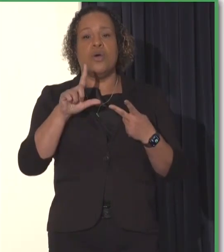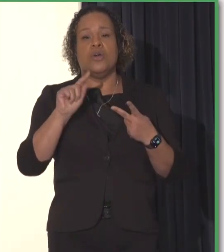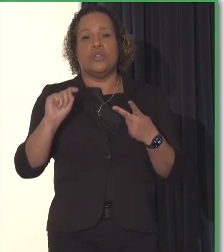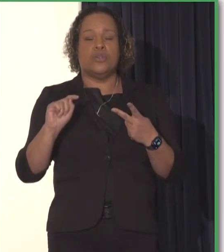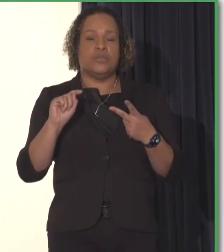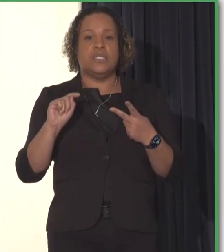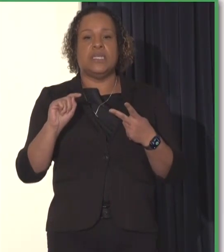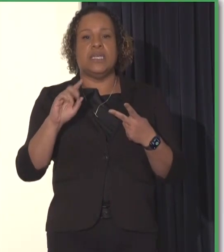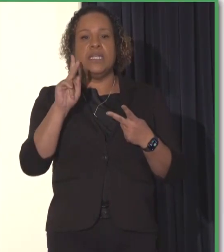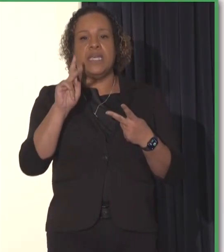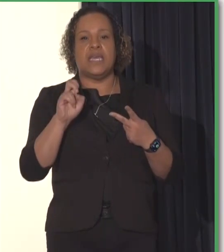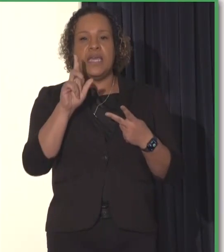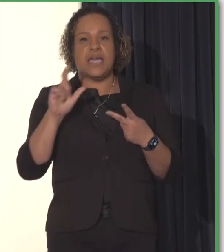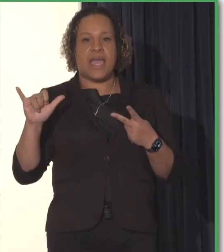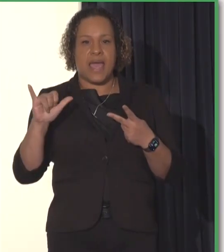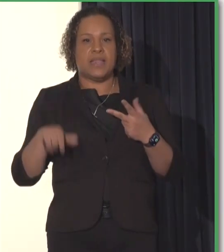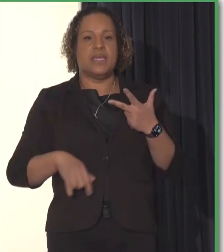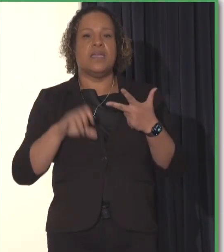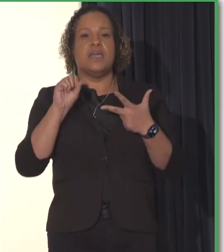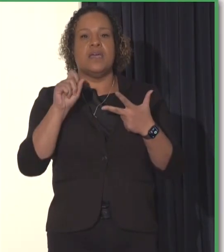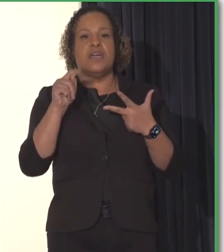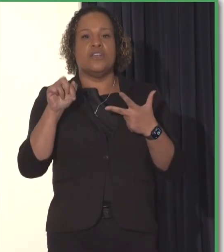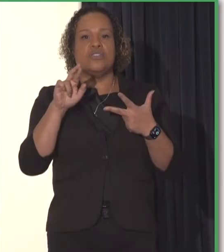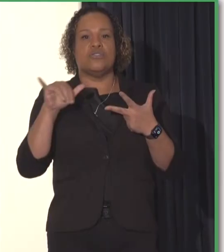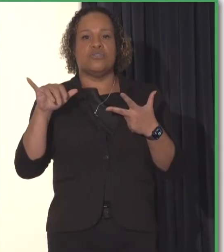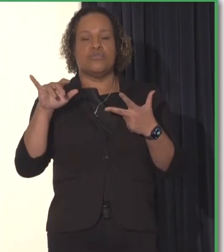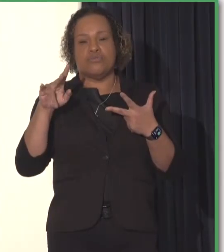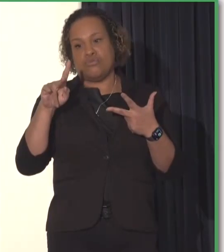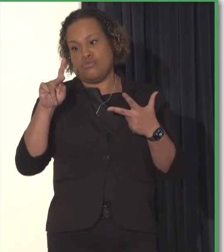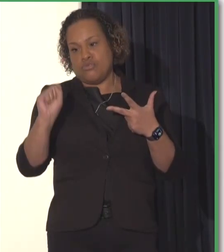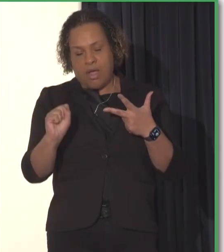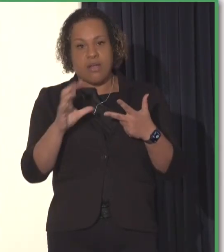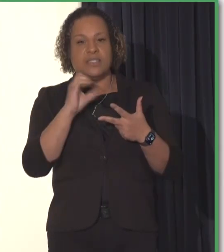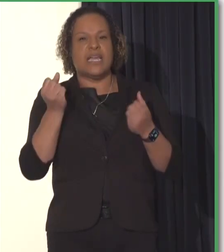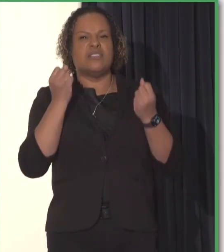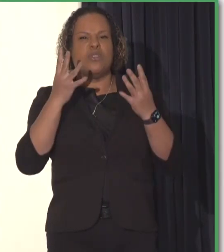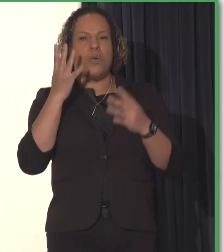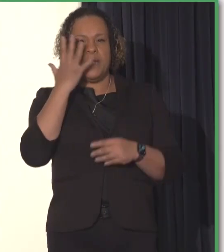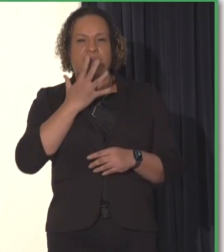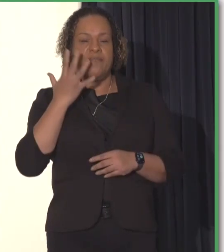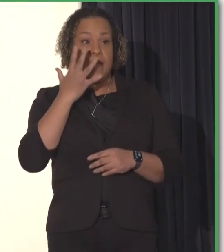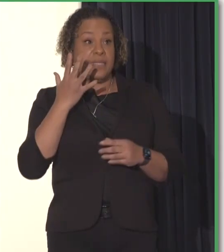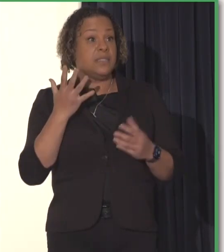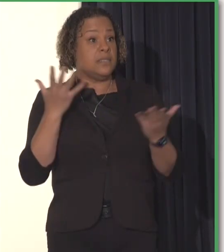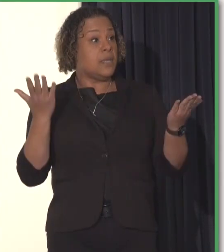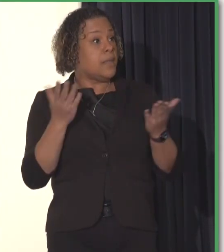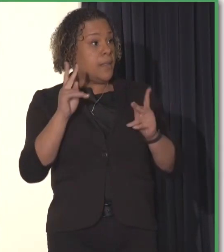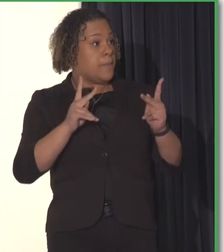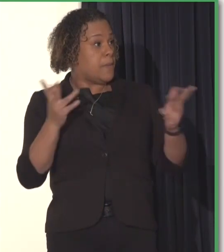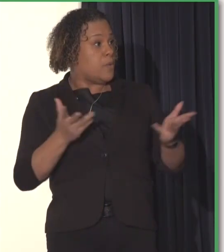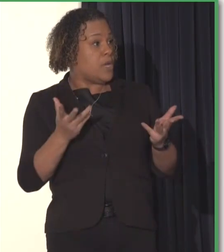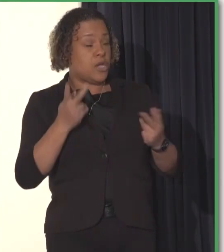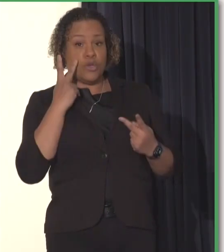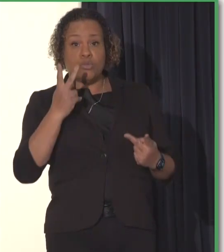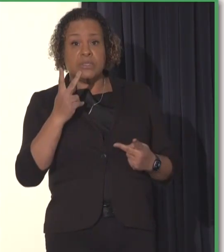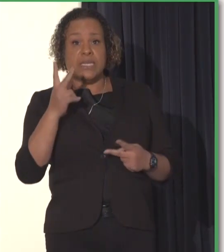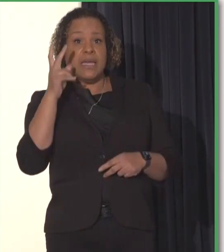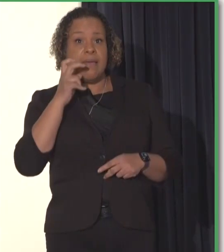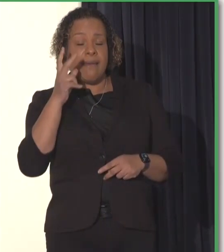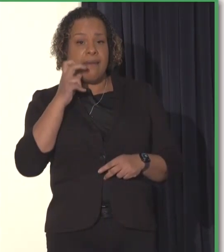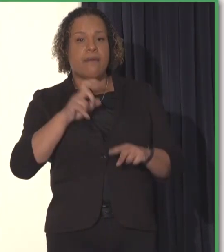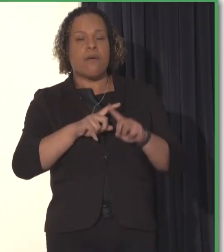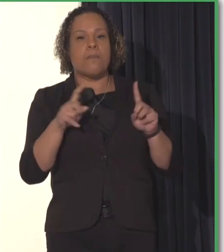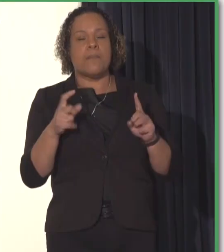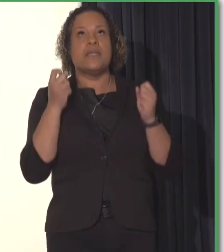entire, there are so many faces, but these are the ones that you see and hear, but there are so many people in police department who